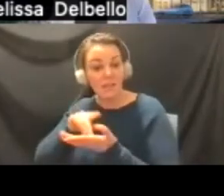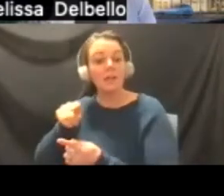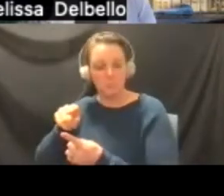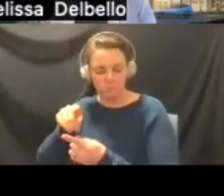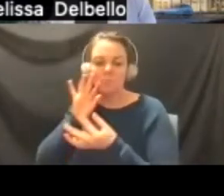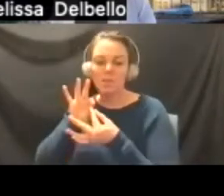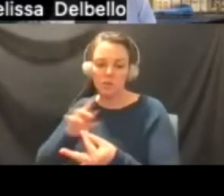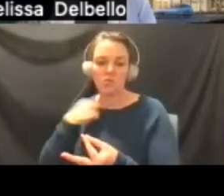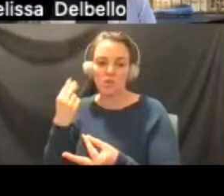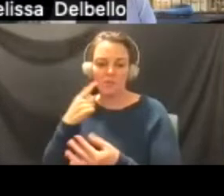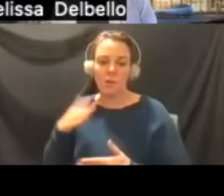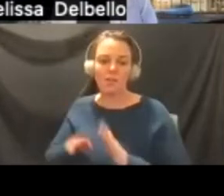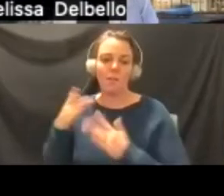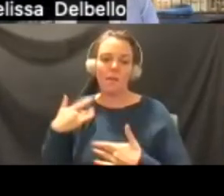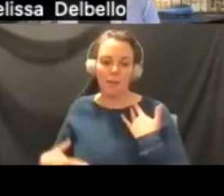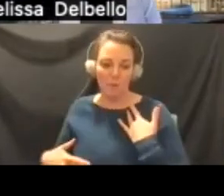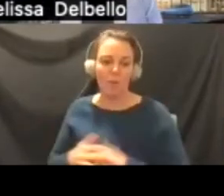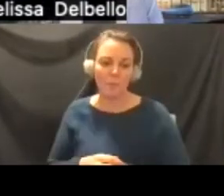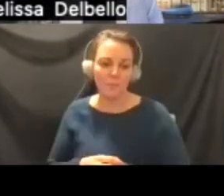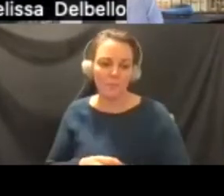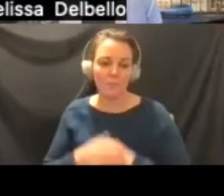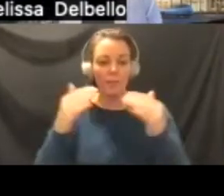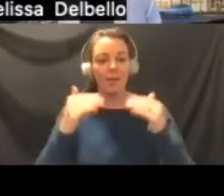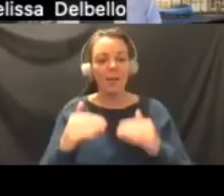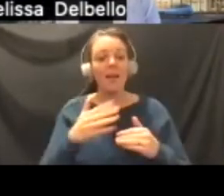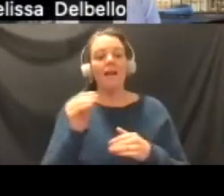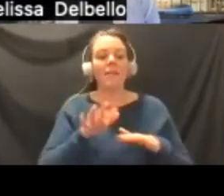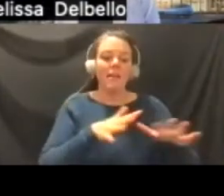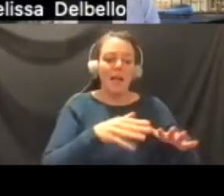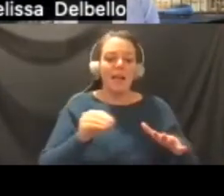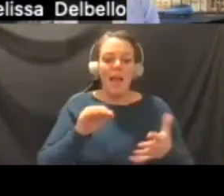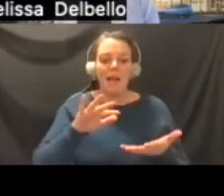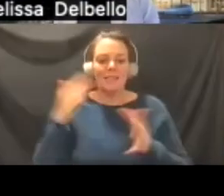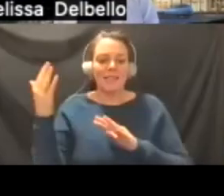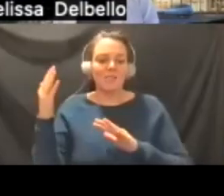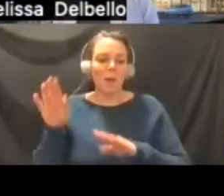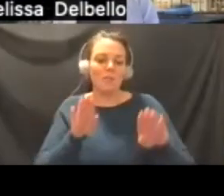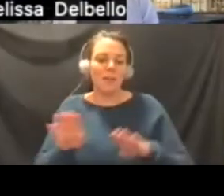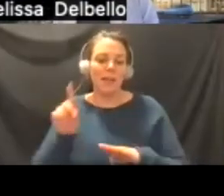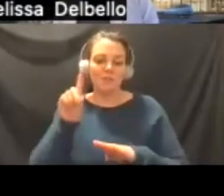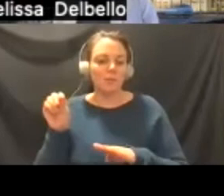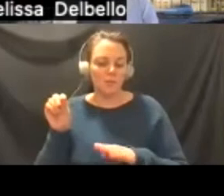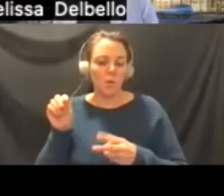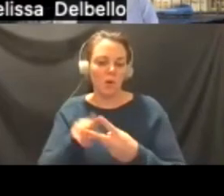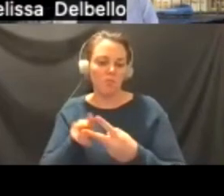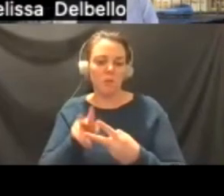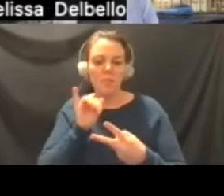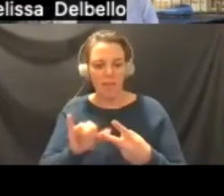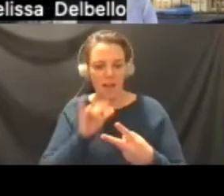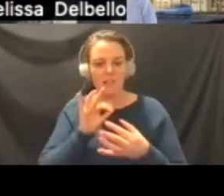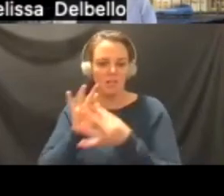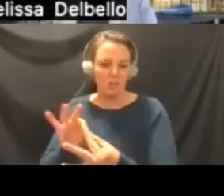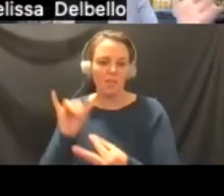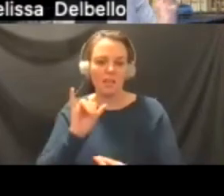of developing bipolar disorder. And then anxiety and disruptive behavioral disorders have been